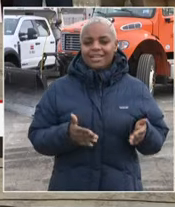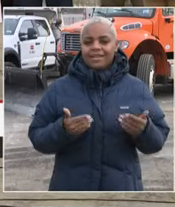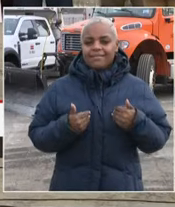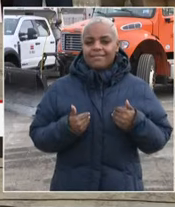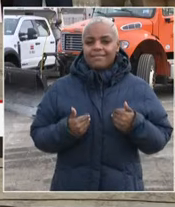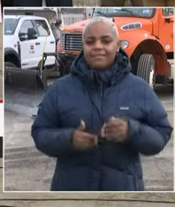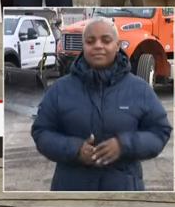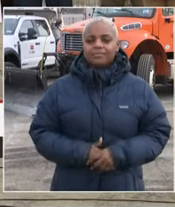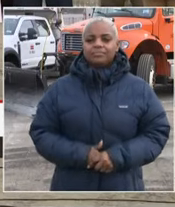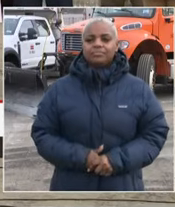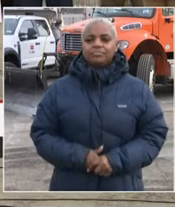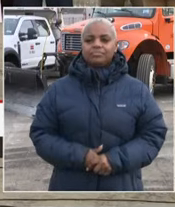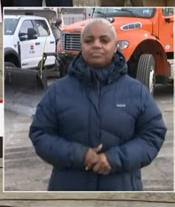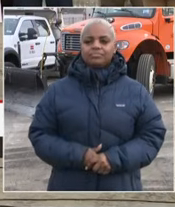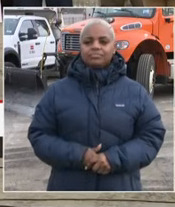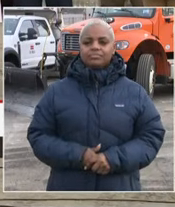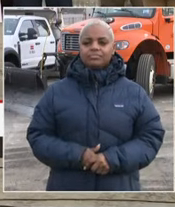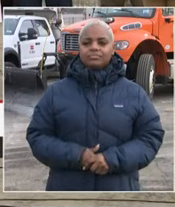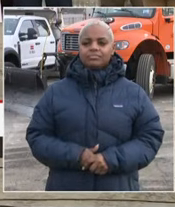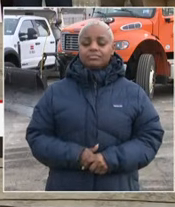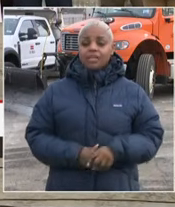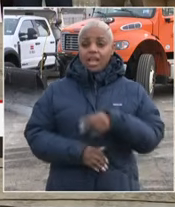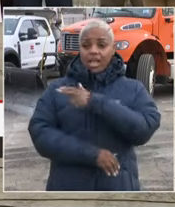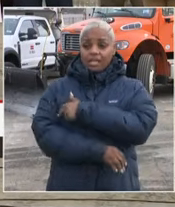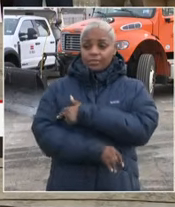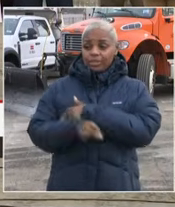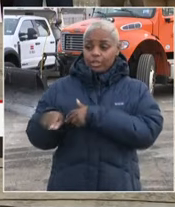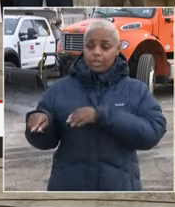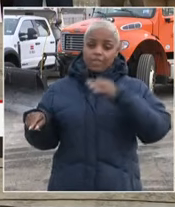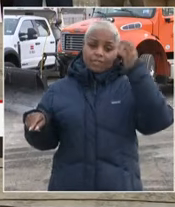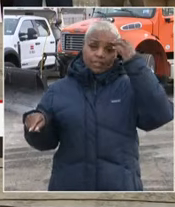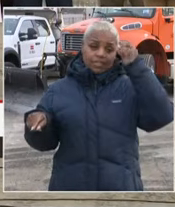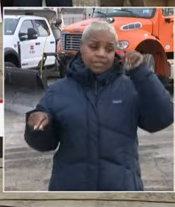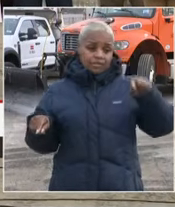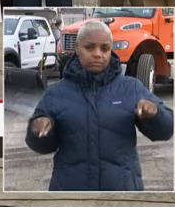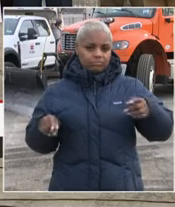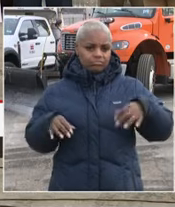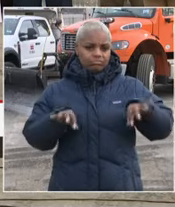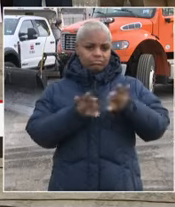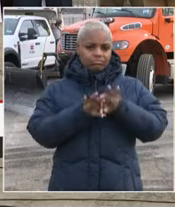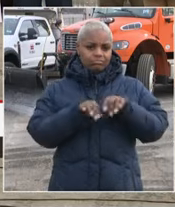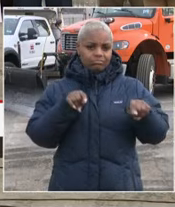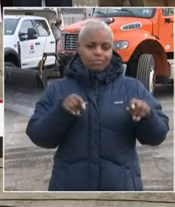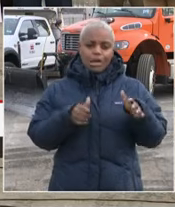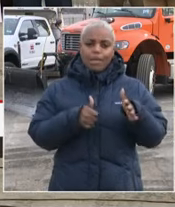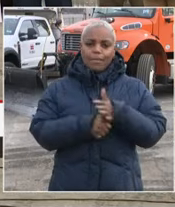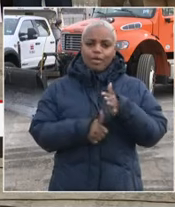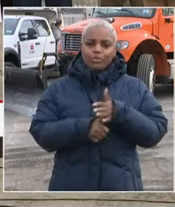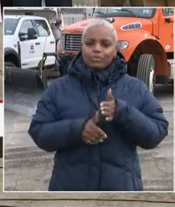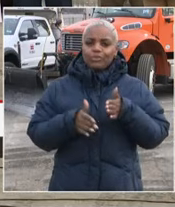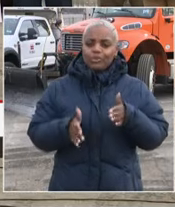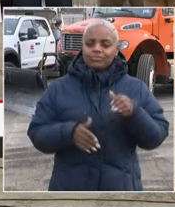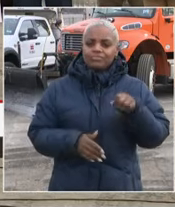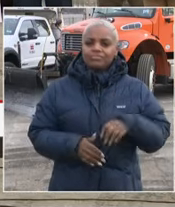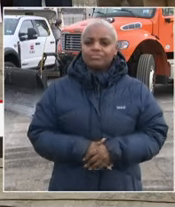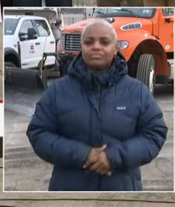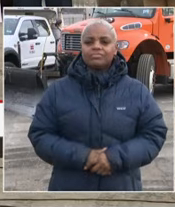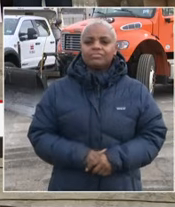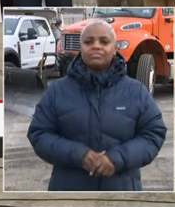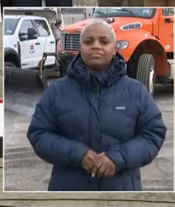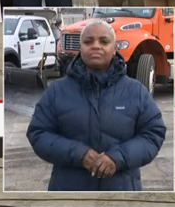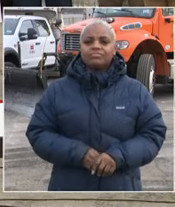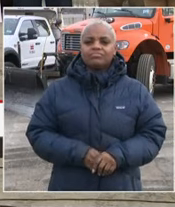are priorities. We function from this kind of value set that we want to get through